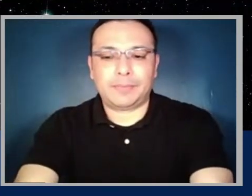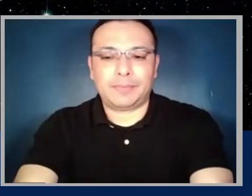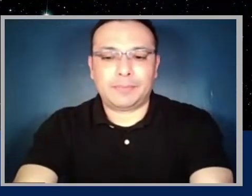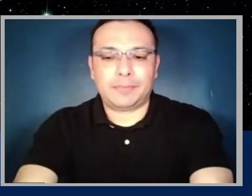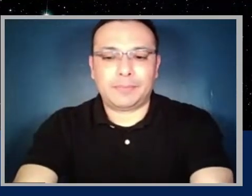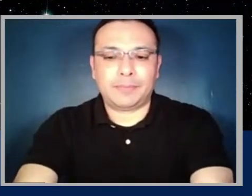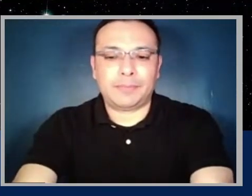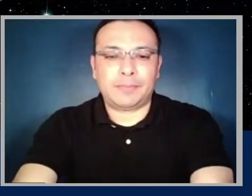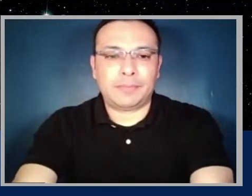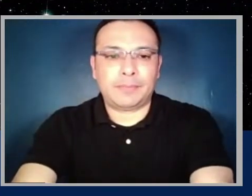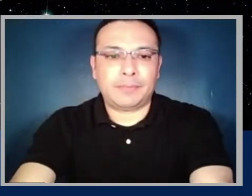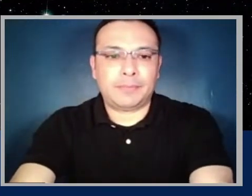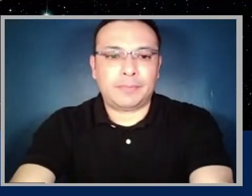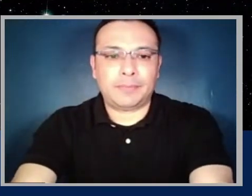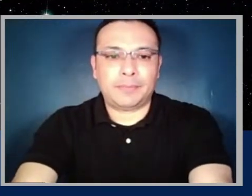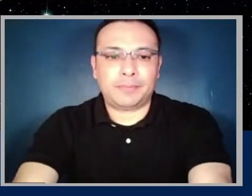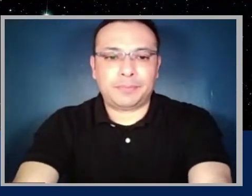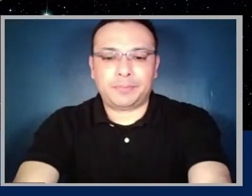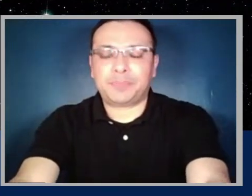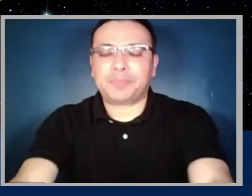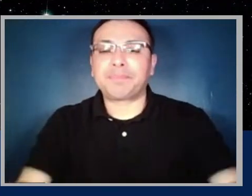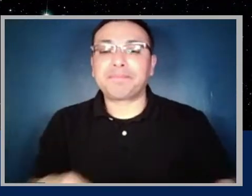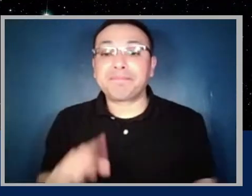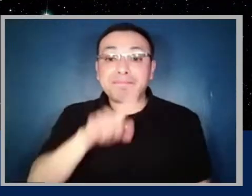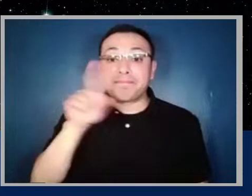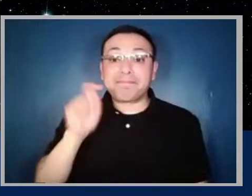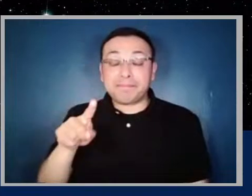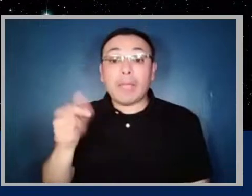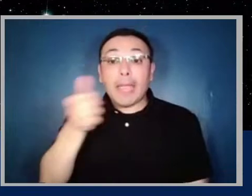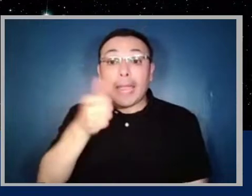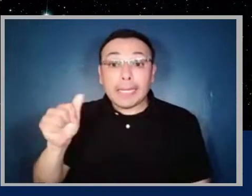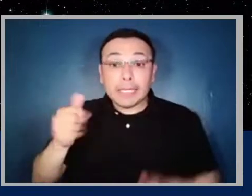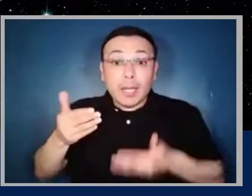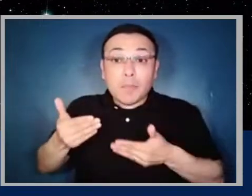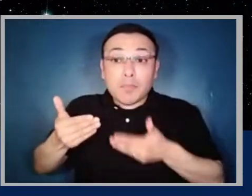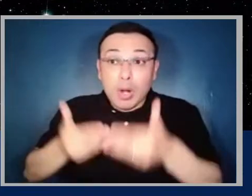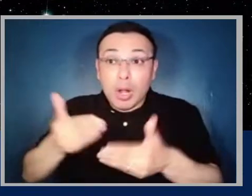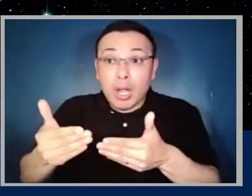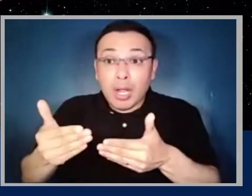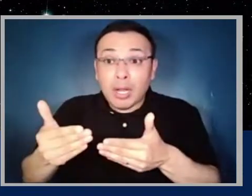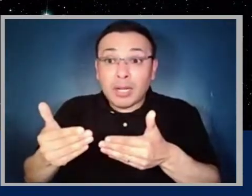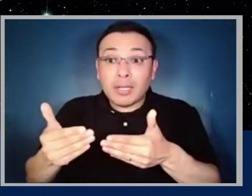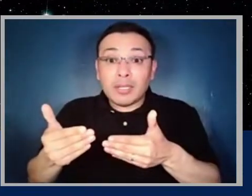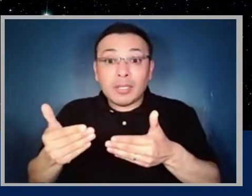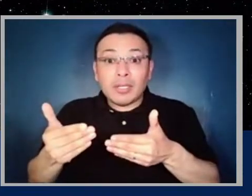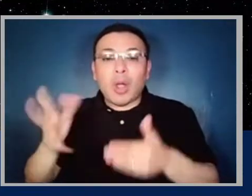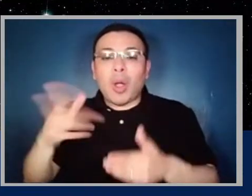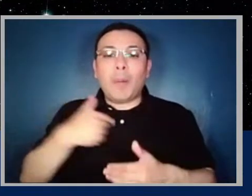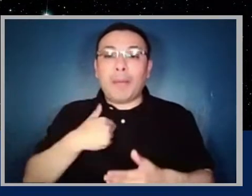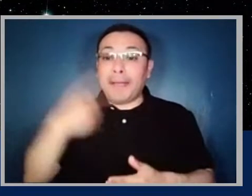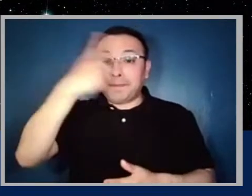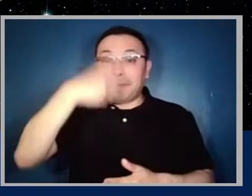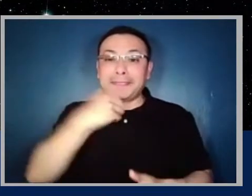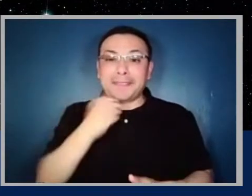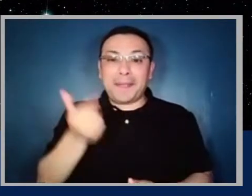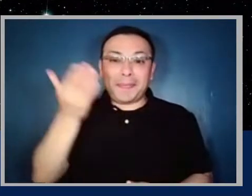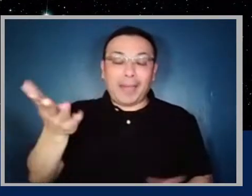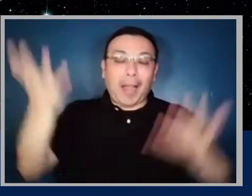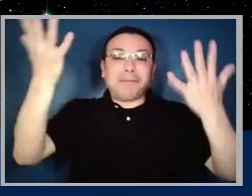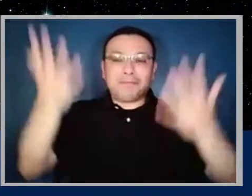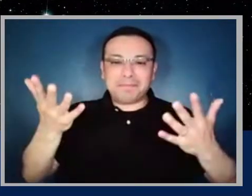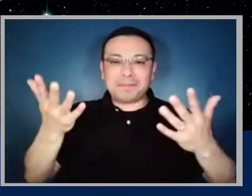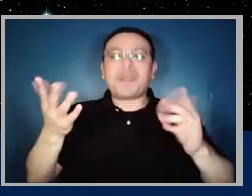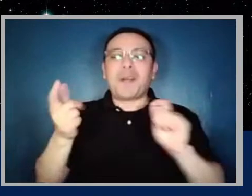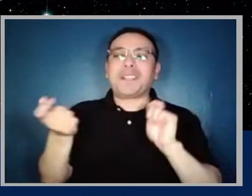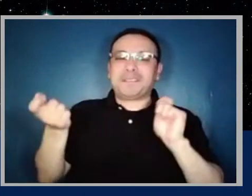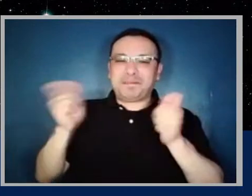Is there any process, or do you just avoid it if I'm not even on the camera right now. Whatever. Nobody needs to see me. Is there any